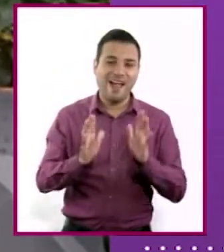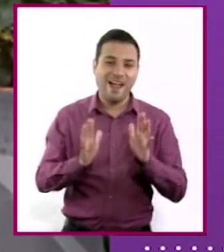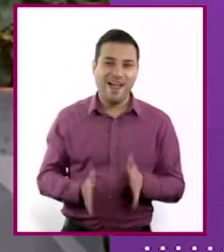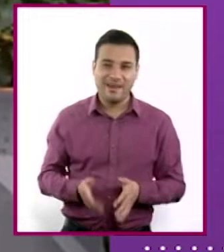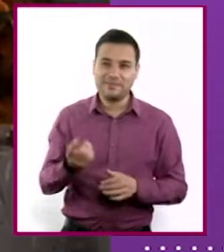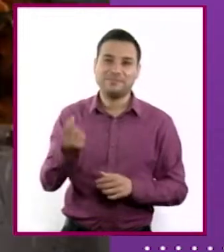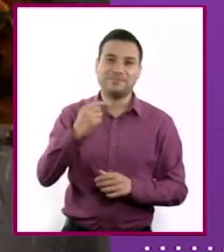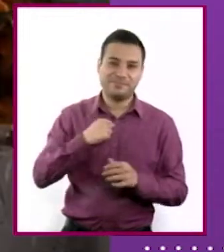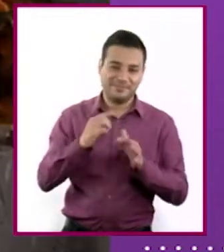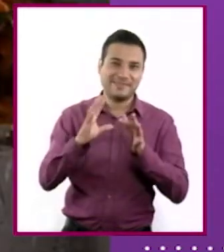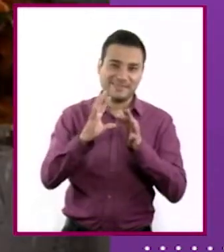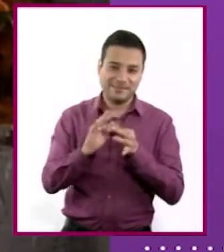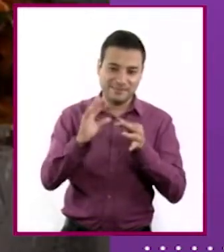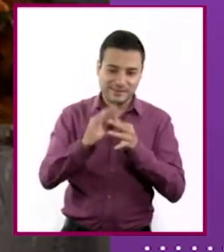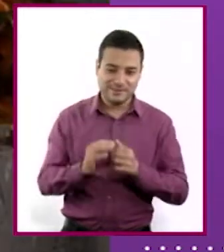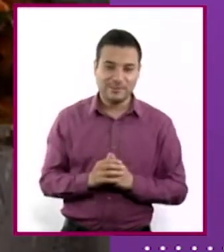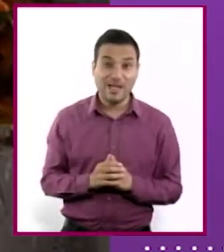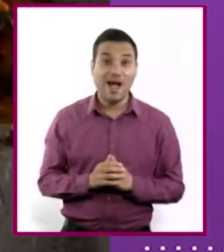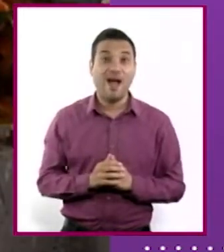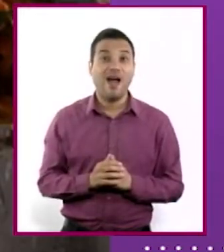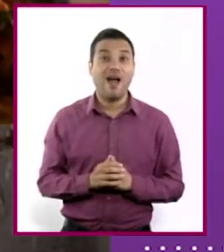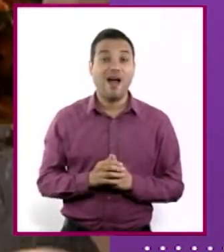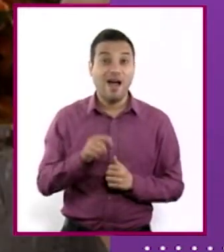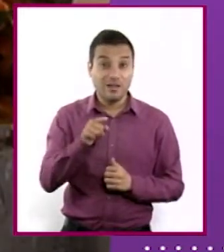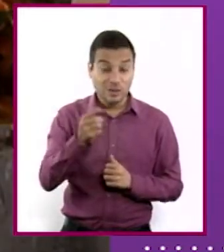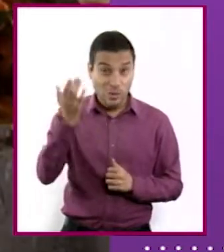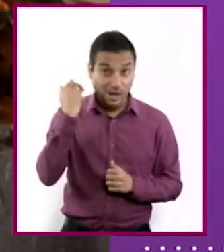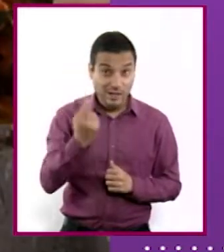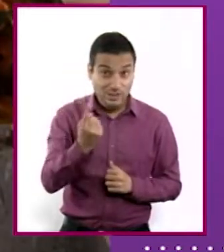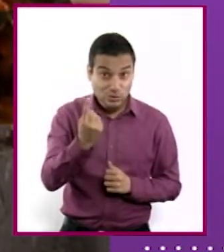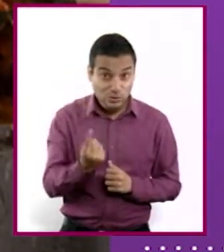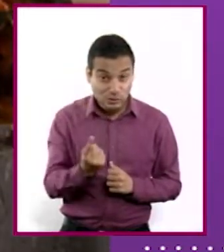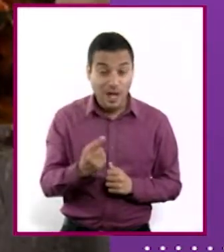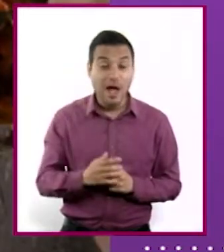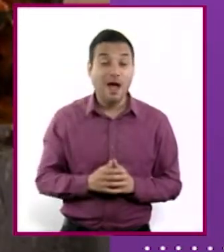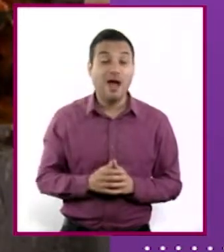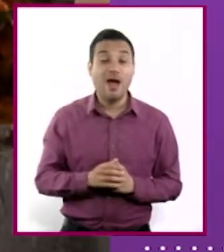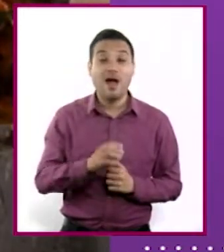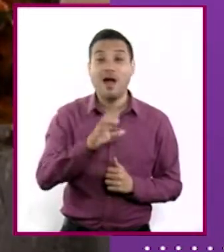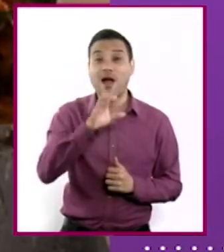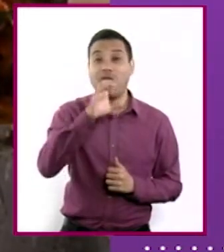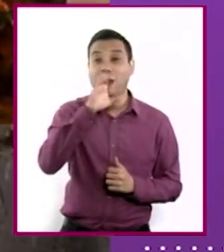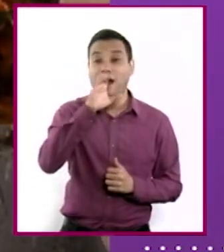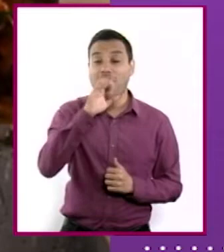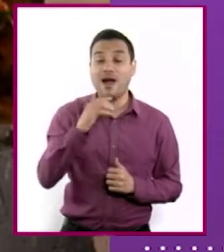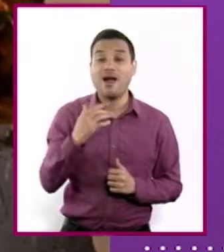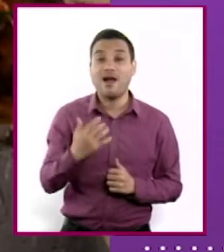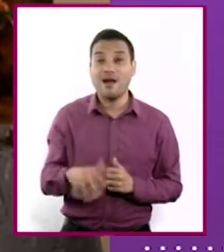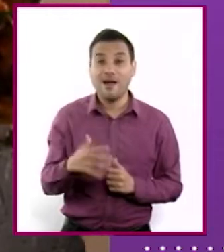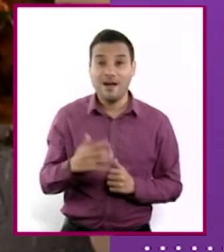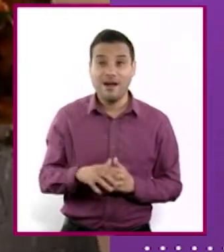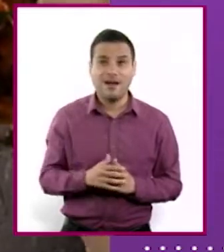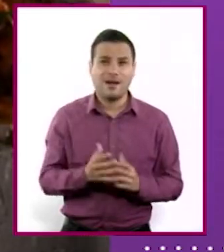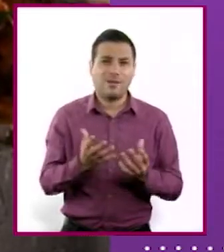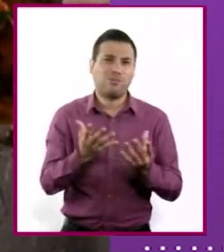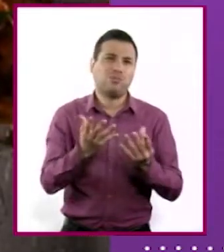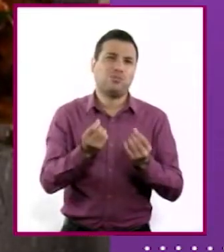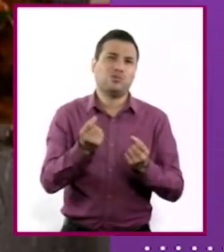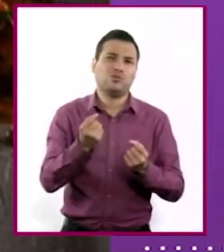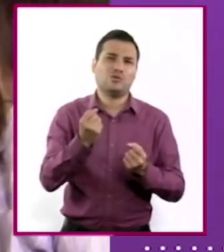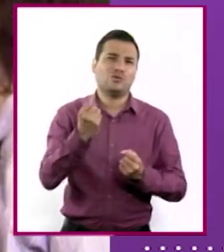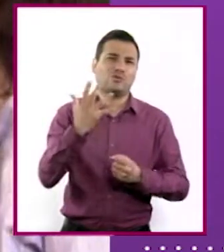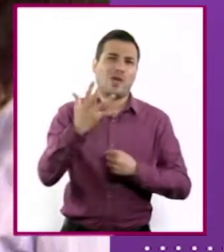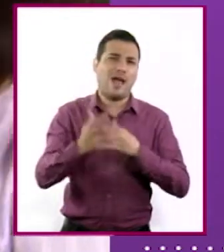story. When you were little? Wow! Then it happened a long time